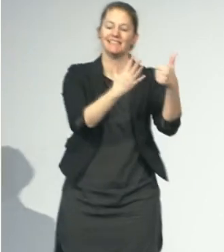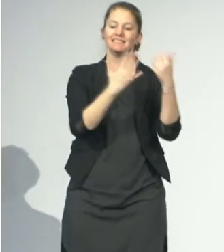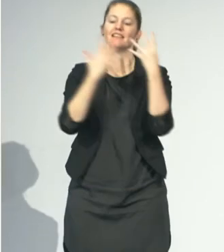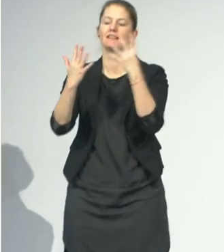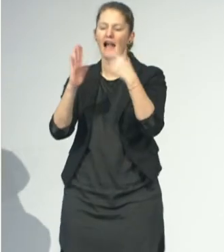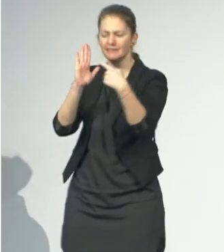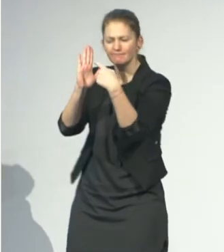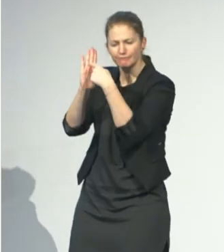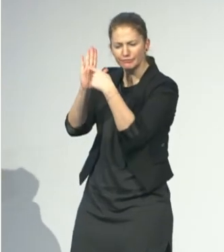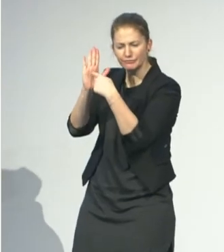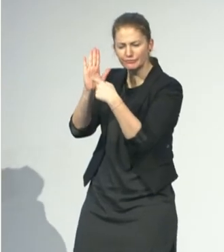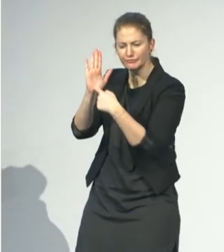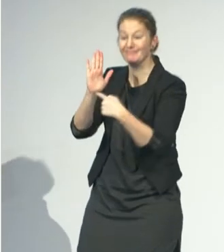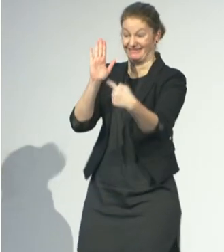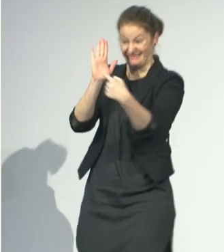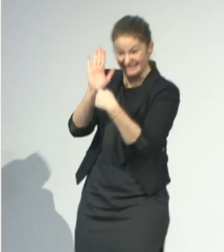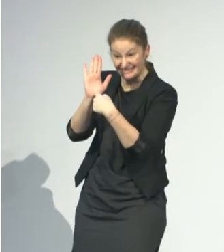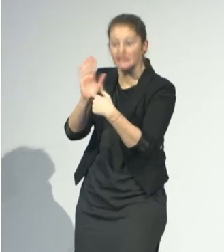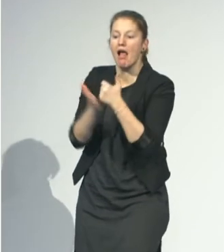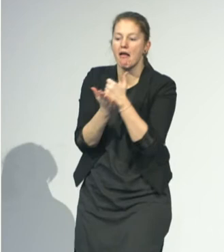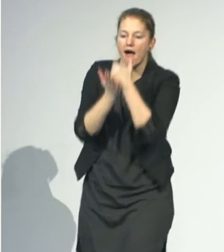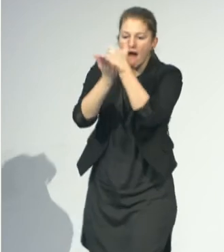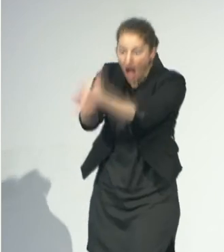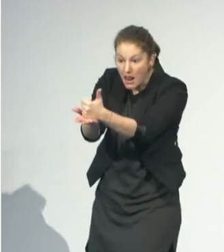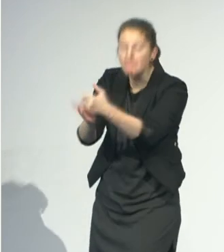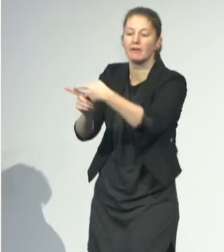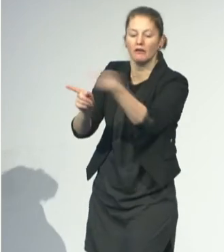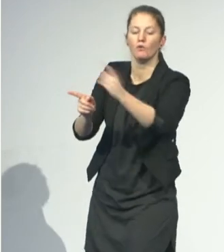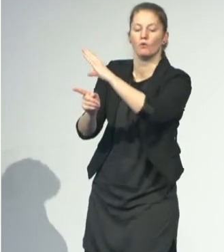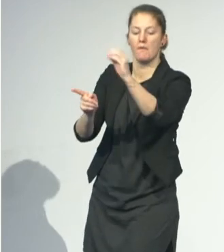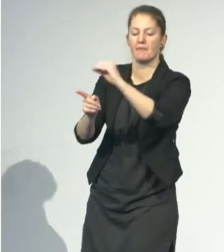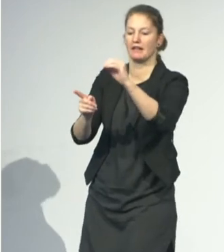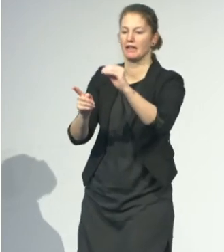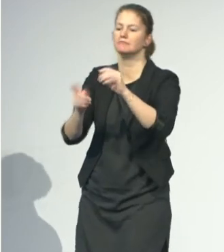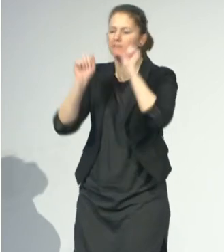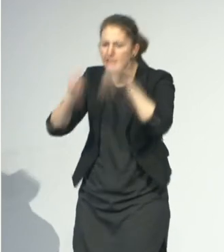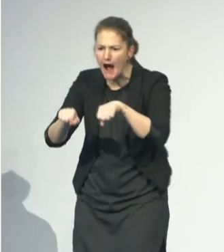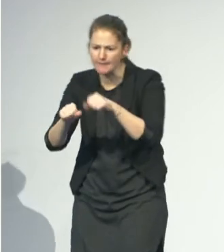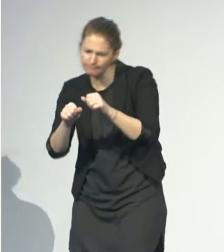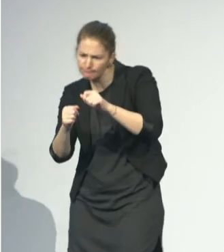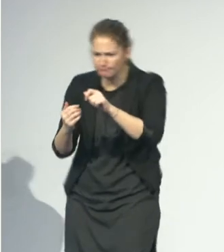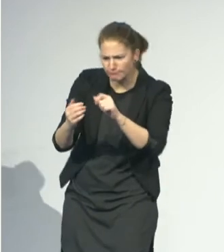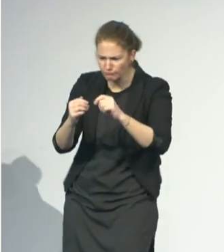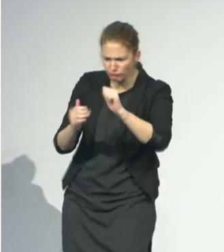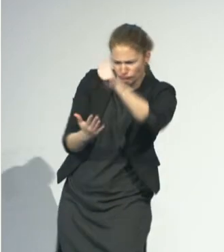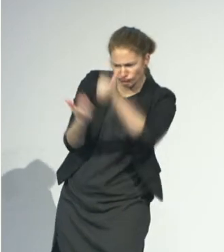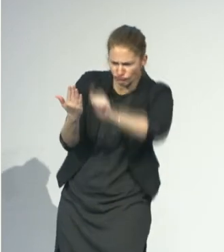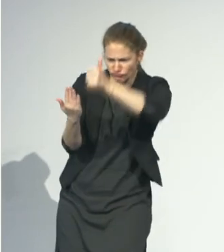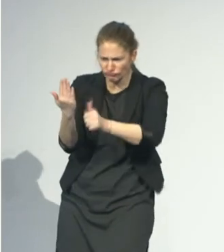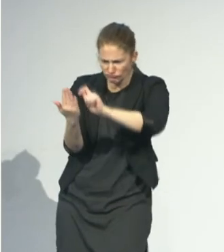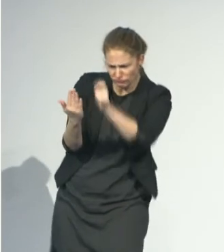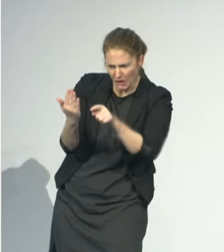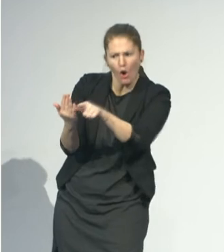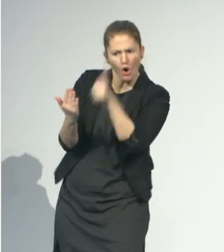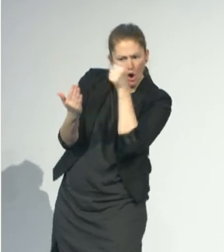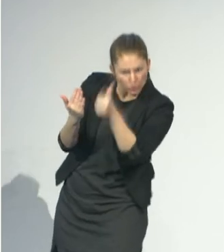to evaluate where they are, if they have gaps or if they have been progressing, in order